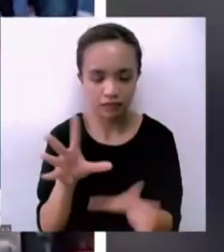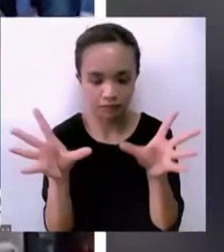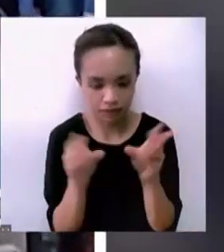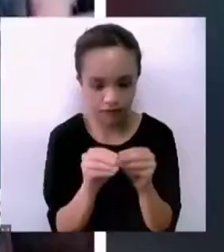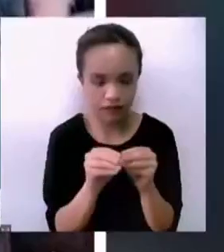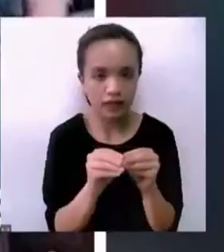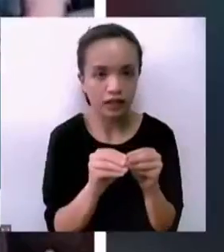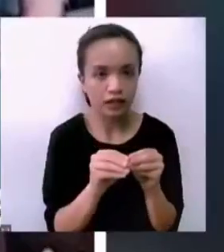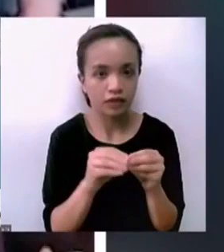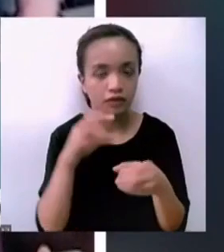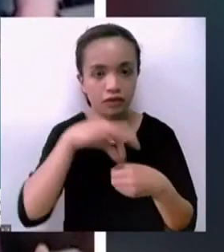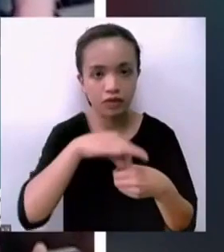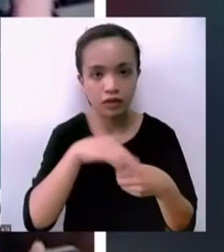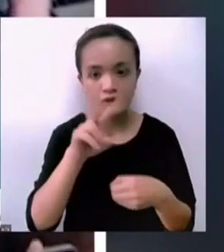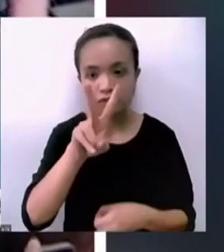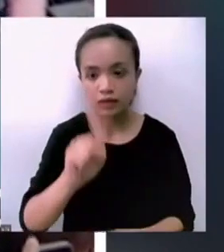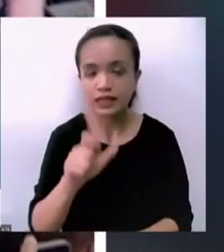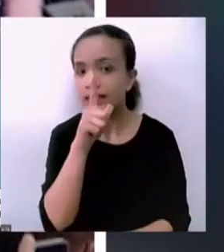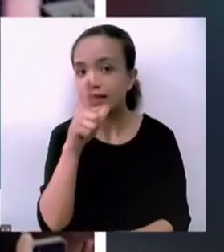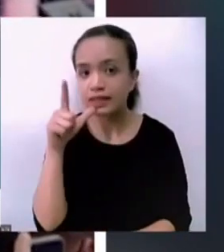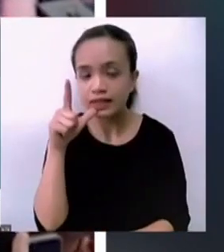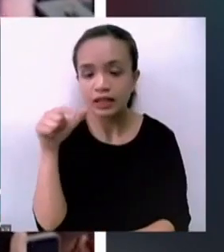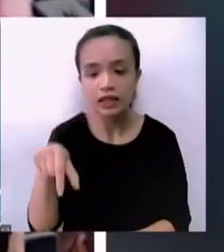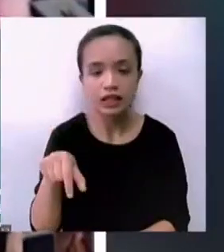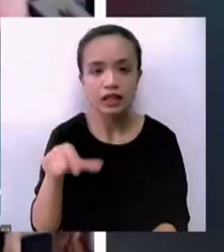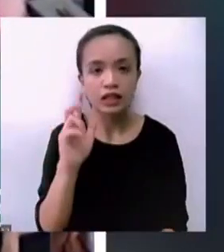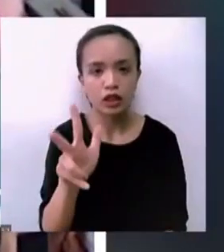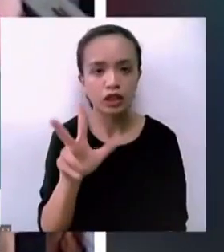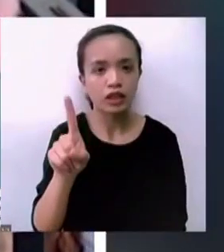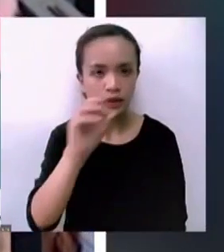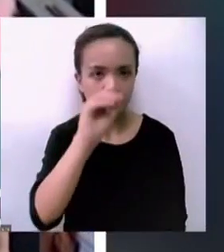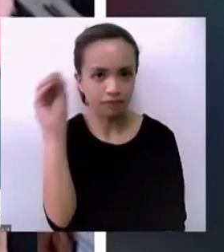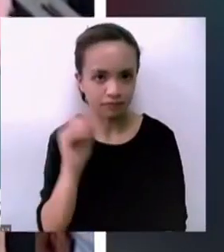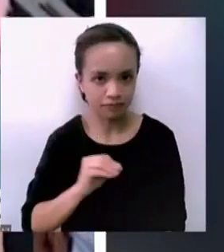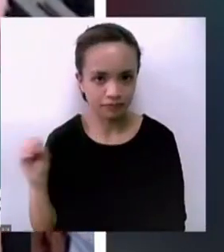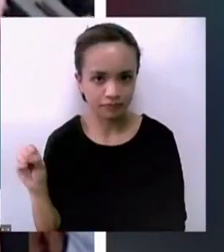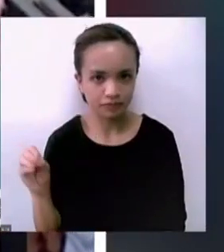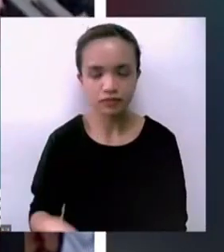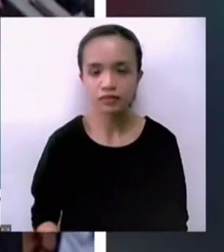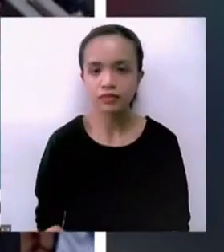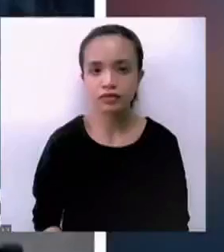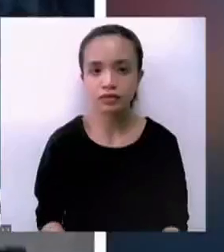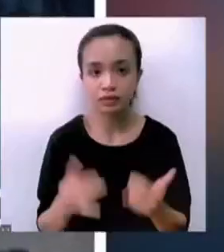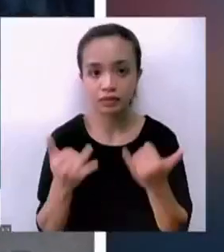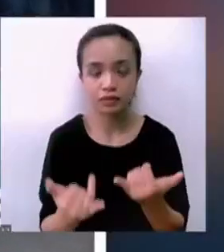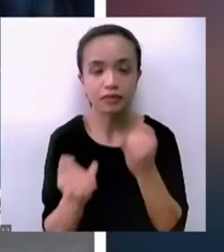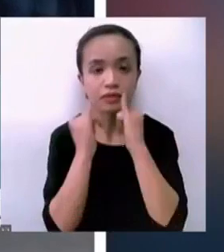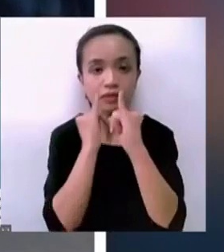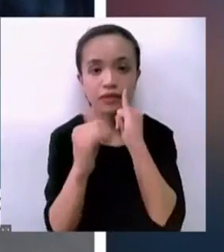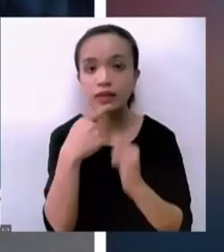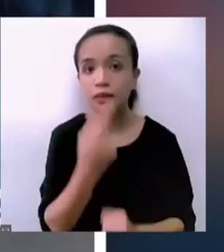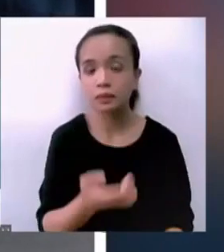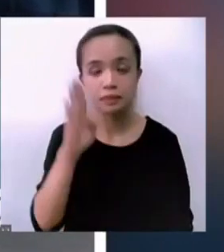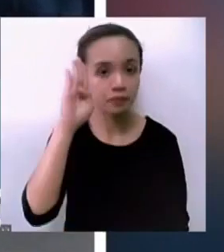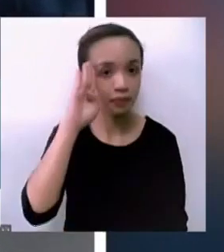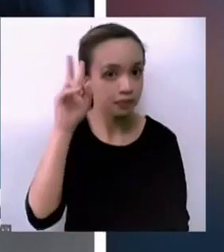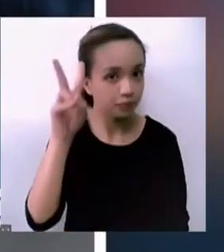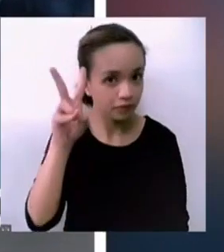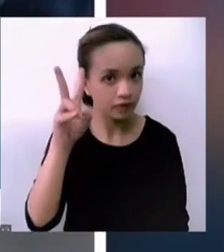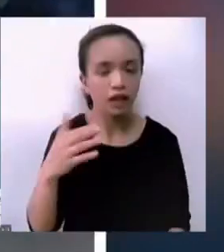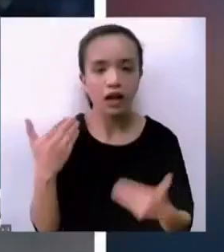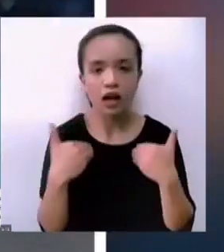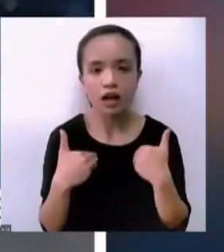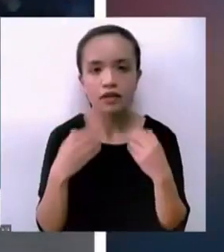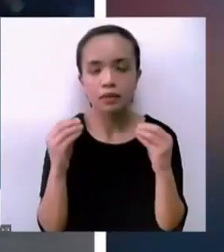province, versus Lenny Robredo, who got 31%. In an ambush interview, Marcos said that after seeing the crowd this morning